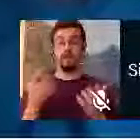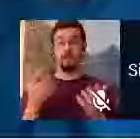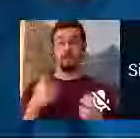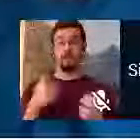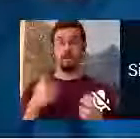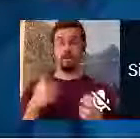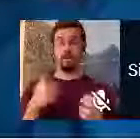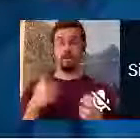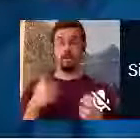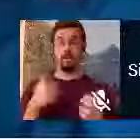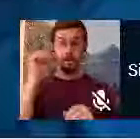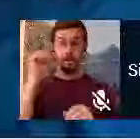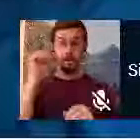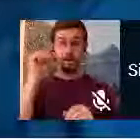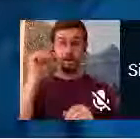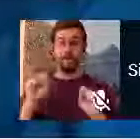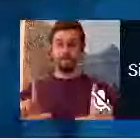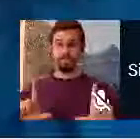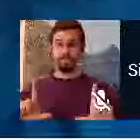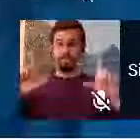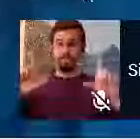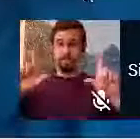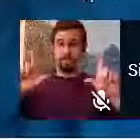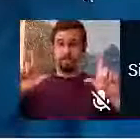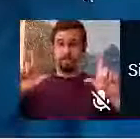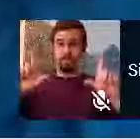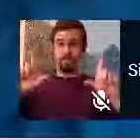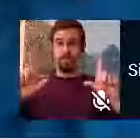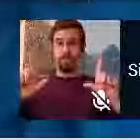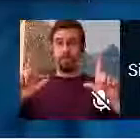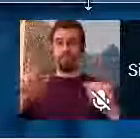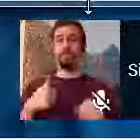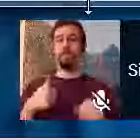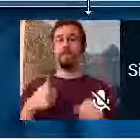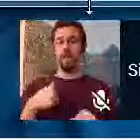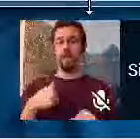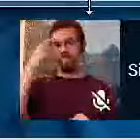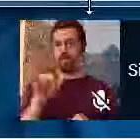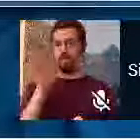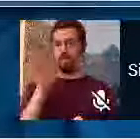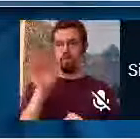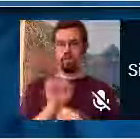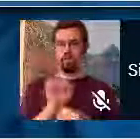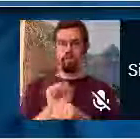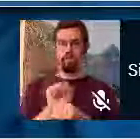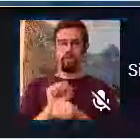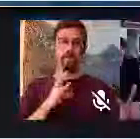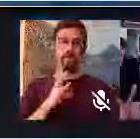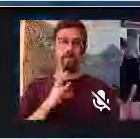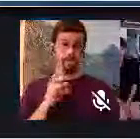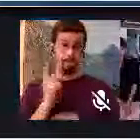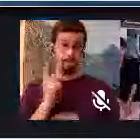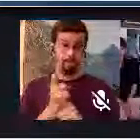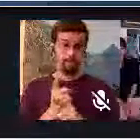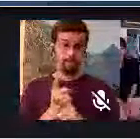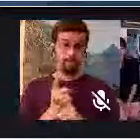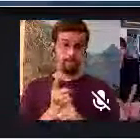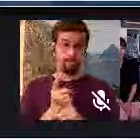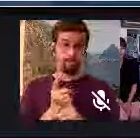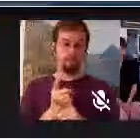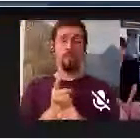web page like that. Yeah. I think that works, right? All right, this is what I was trying